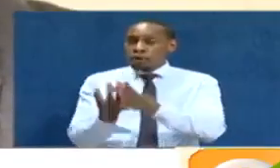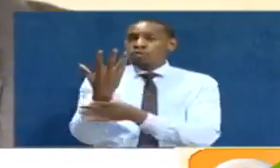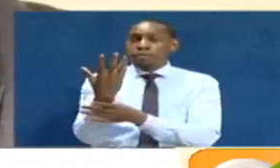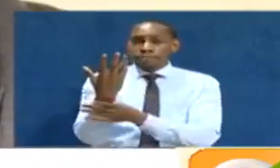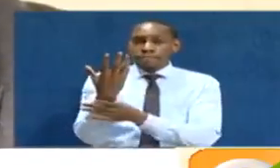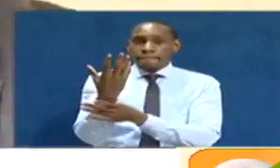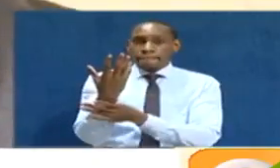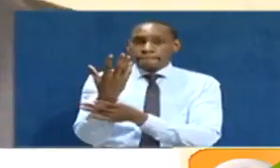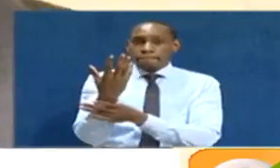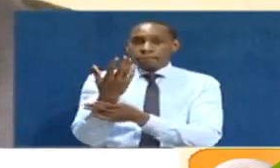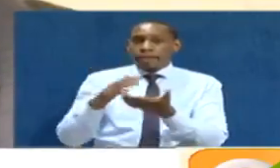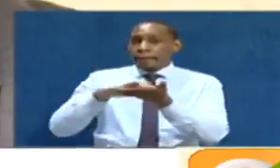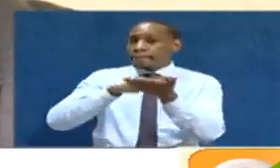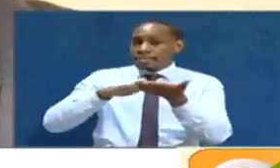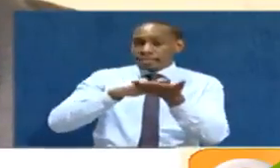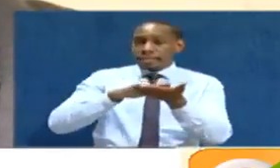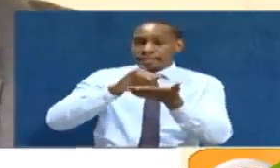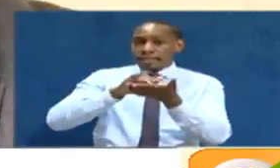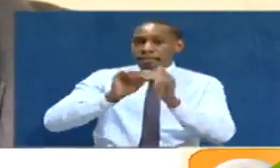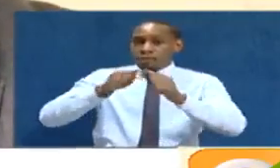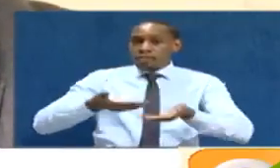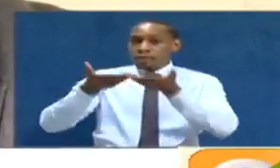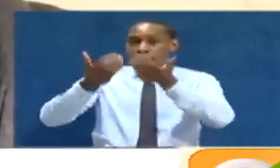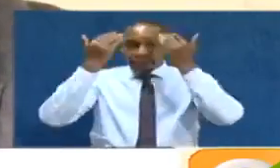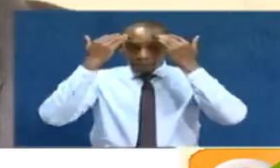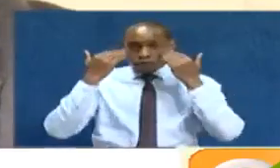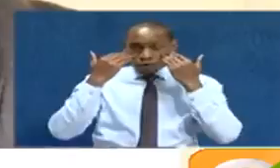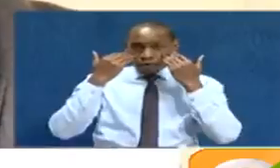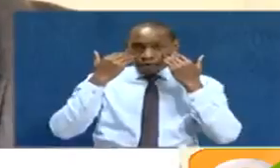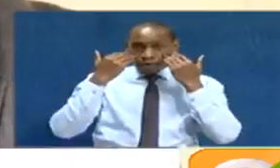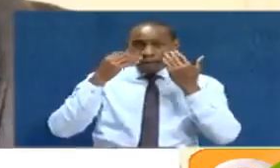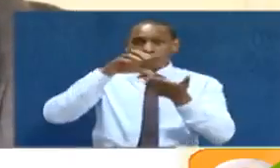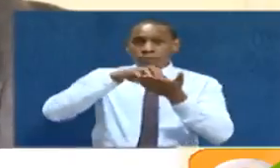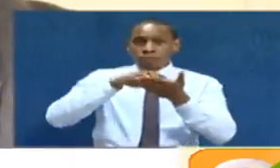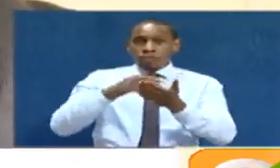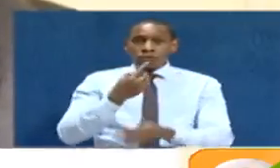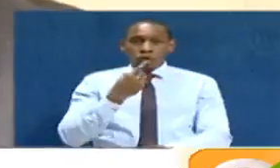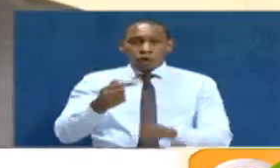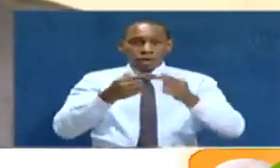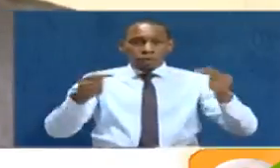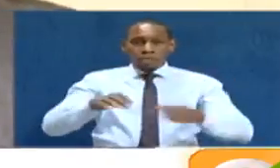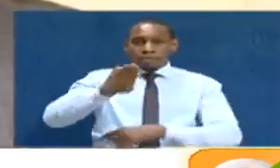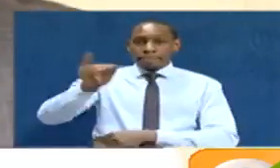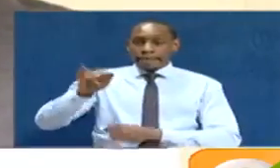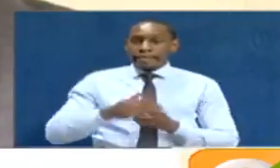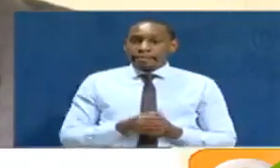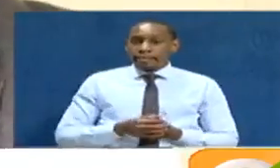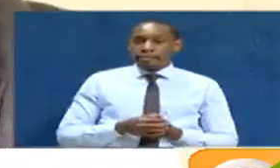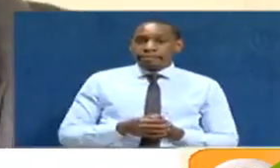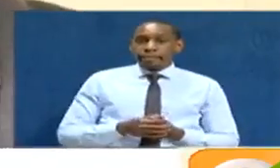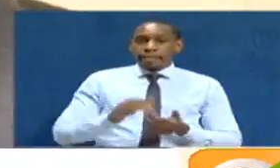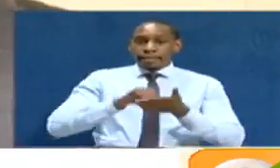with a credible reason that would give the judiciary a standing to issue an order against BBI.